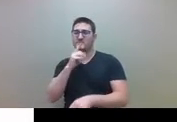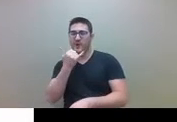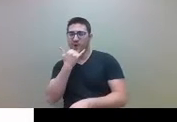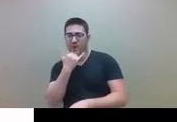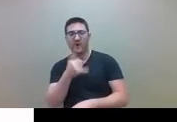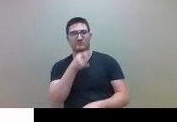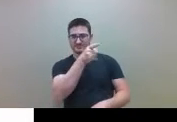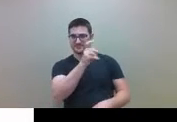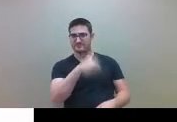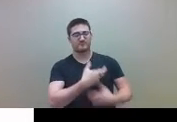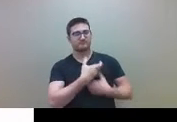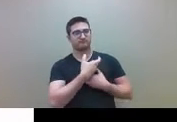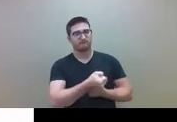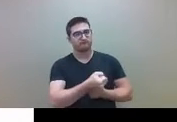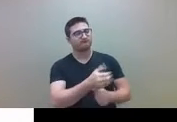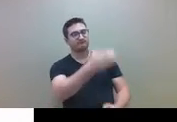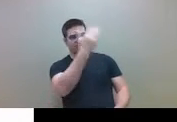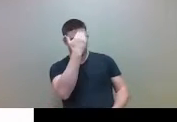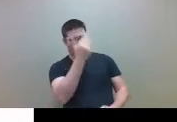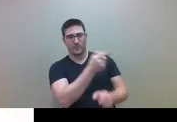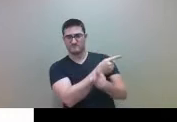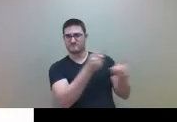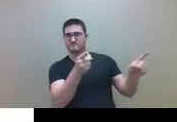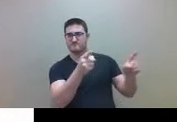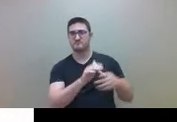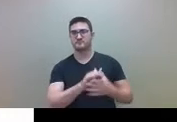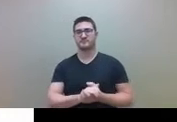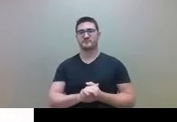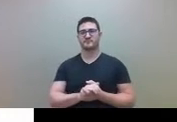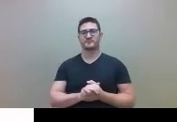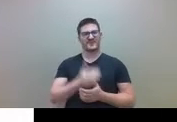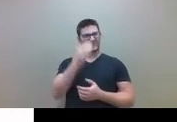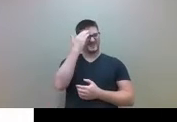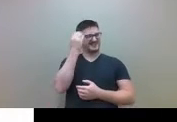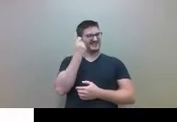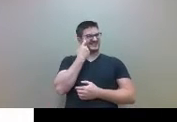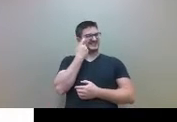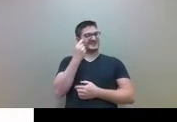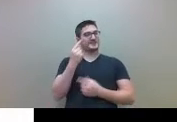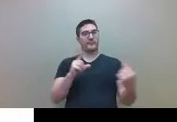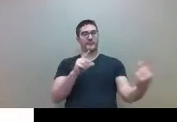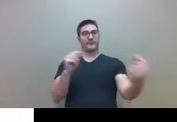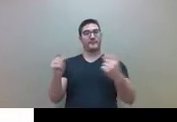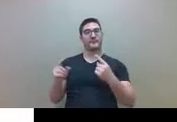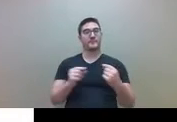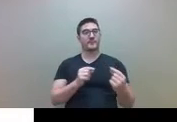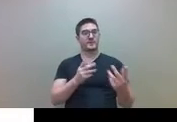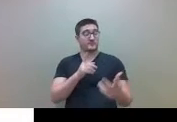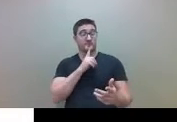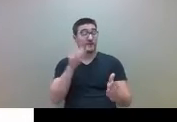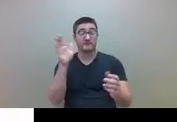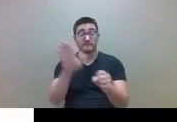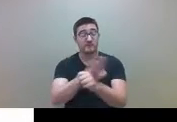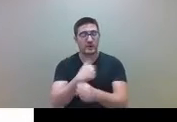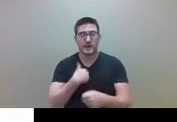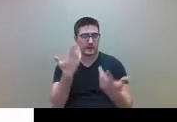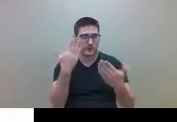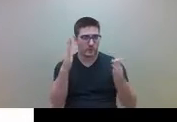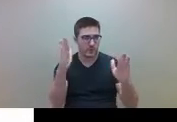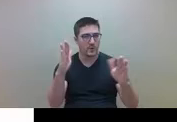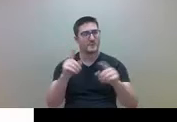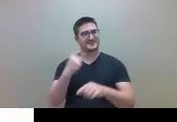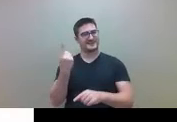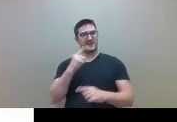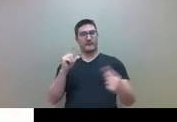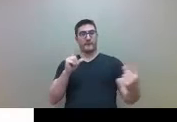And I believe that there was a rumor that had just spread recently. I don't know all the details, but it was